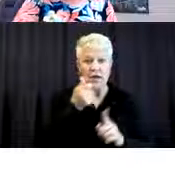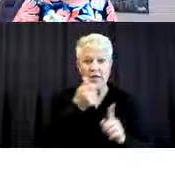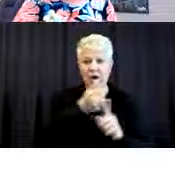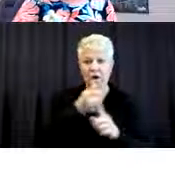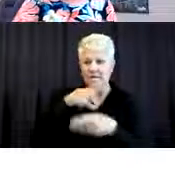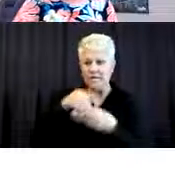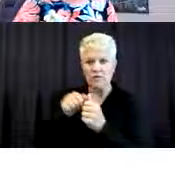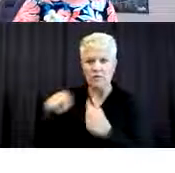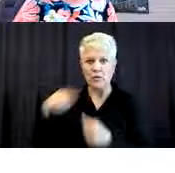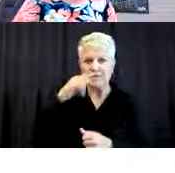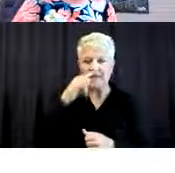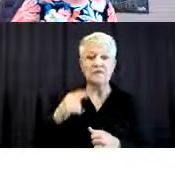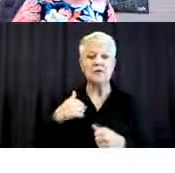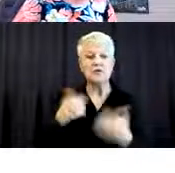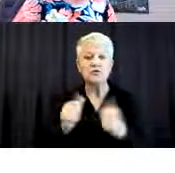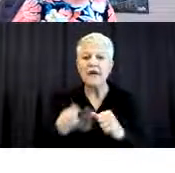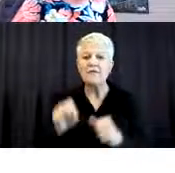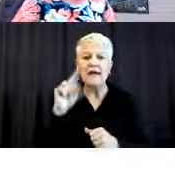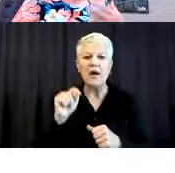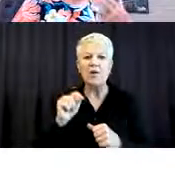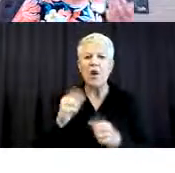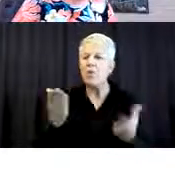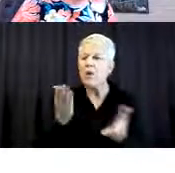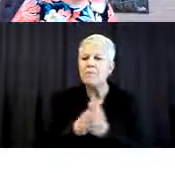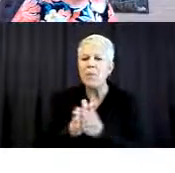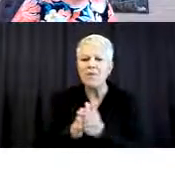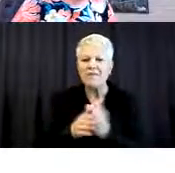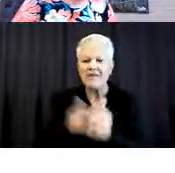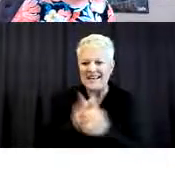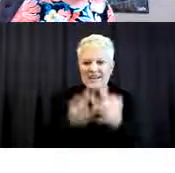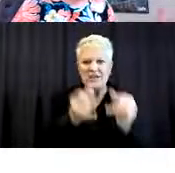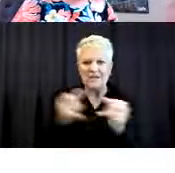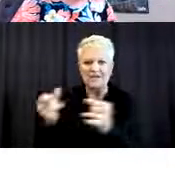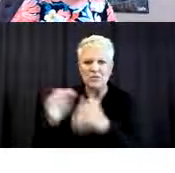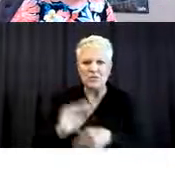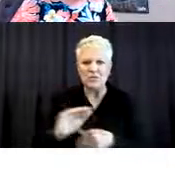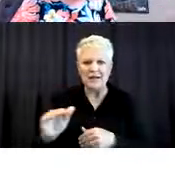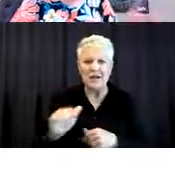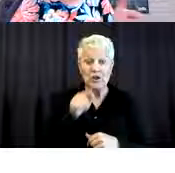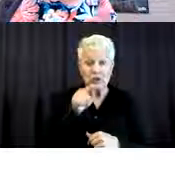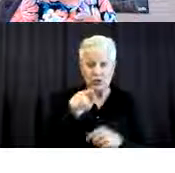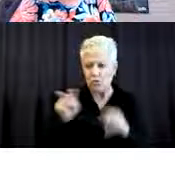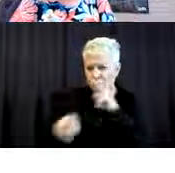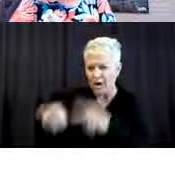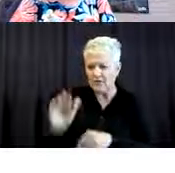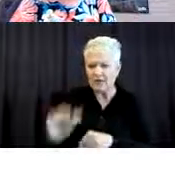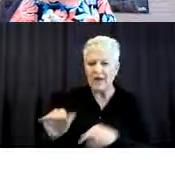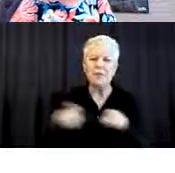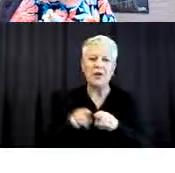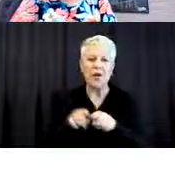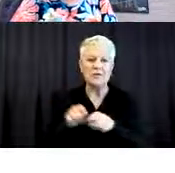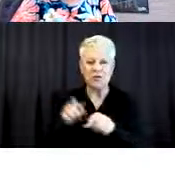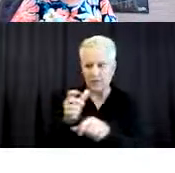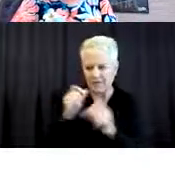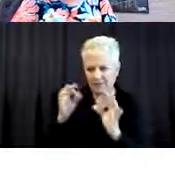kids to find out what may motivate each individual child. So you're watching the child, but you're also getting